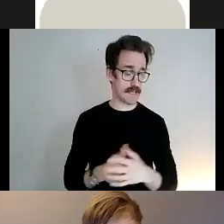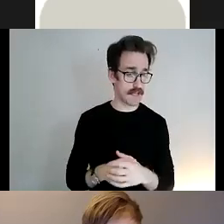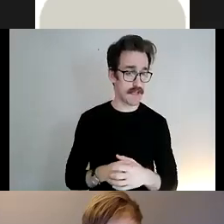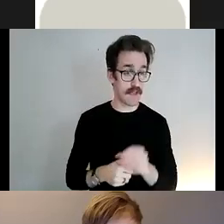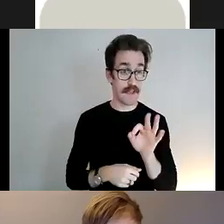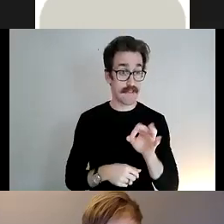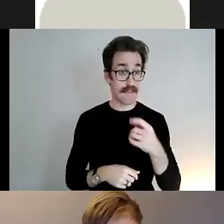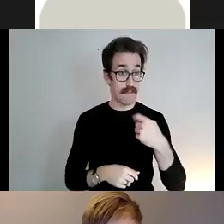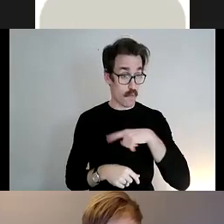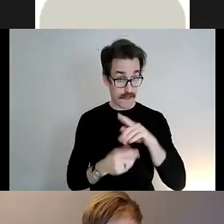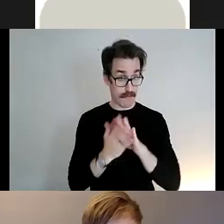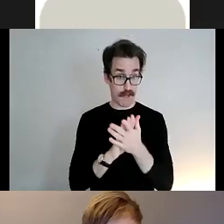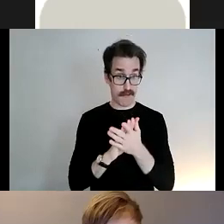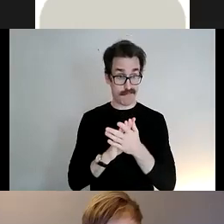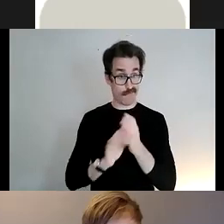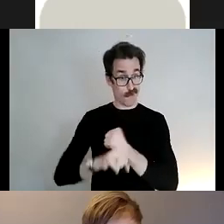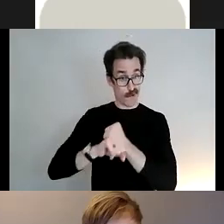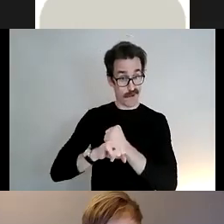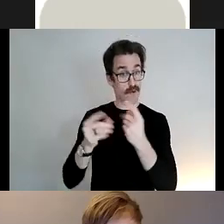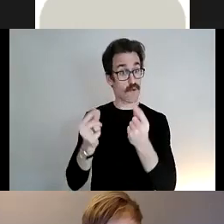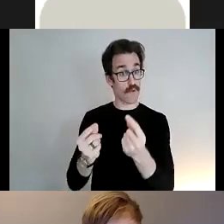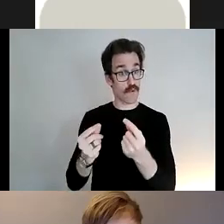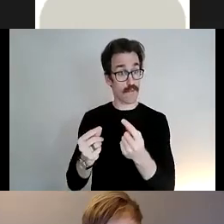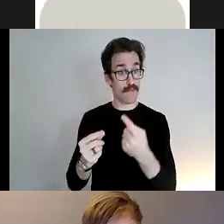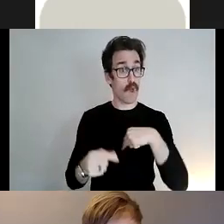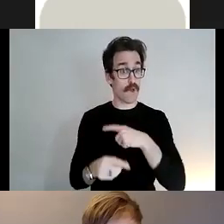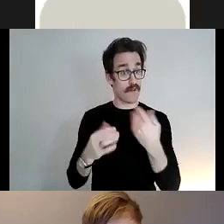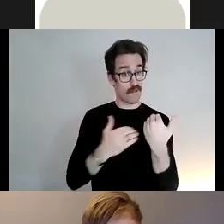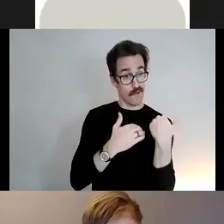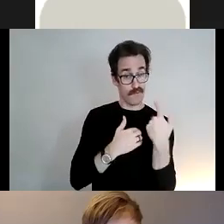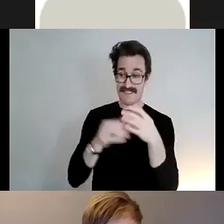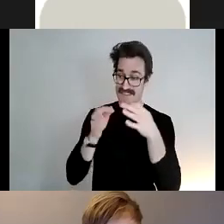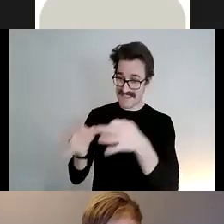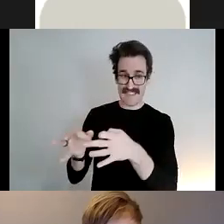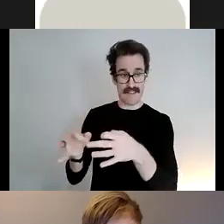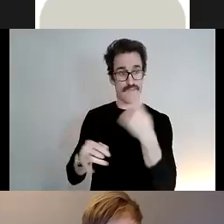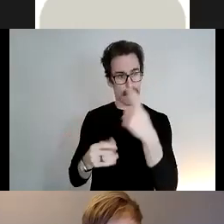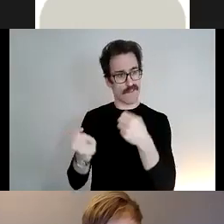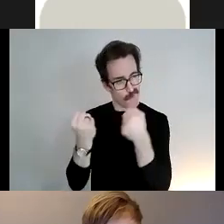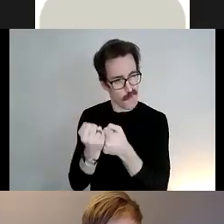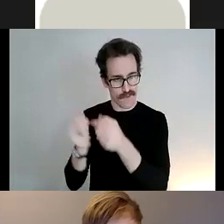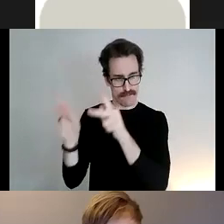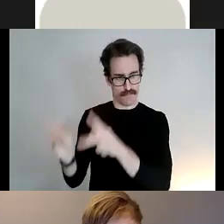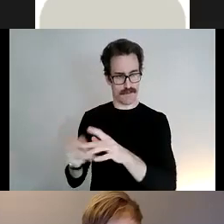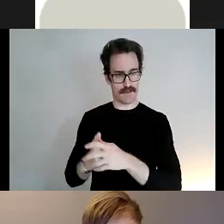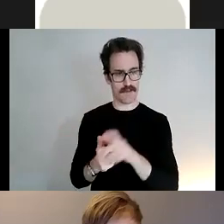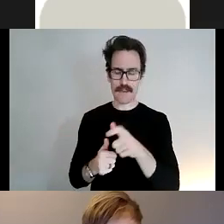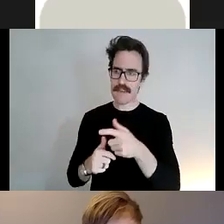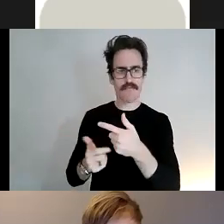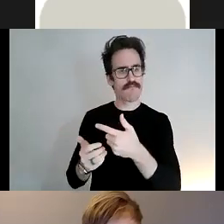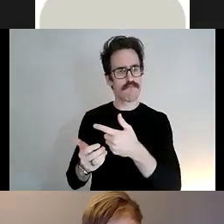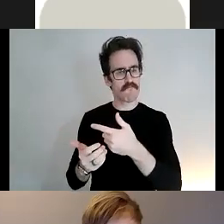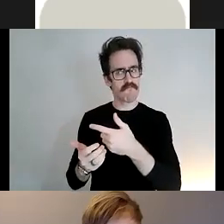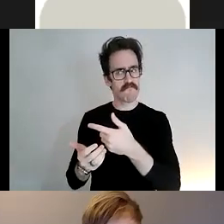become guardian, we make the decision. The law says we must consult with supportive family members and friends, and that we must consult with the,